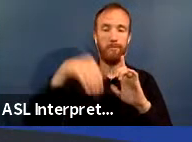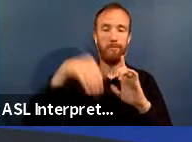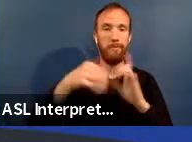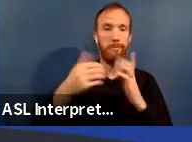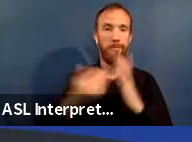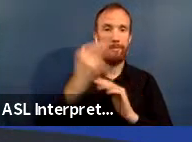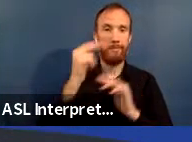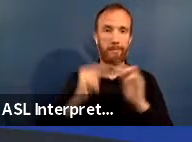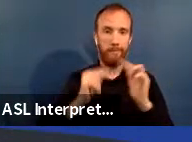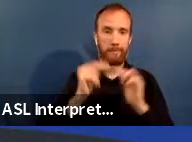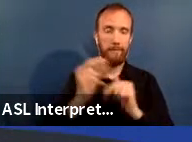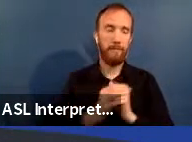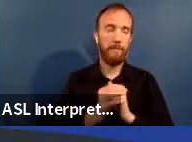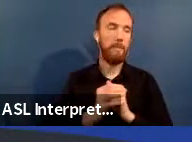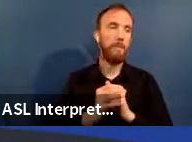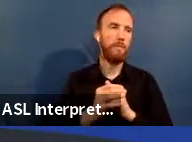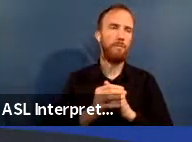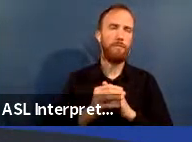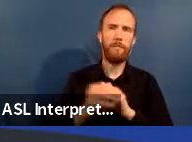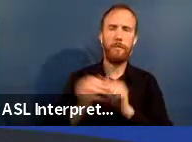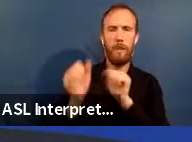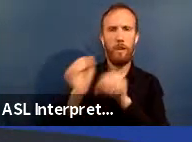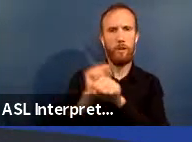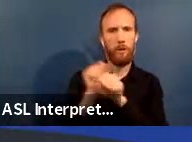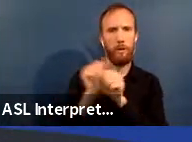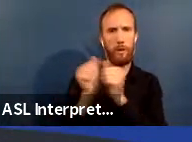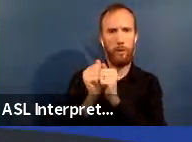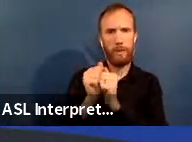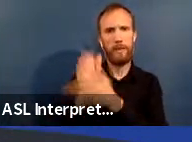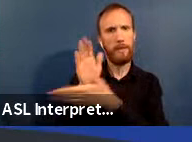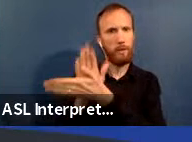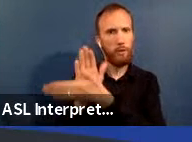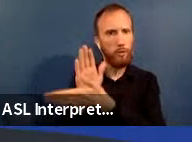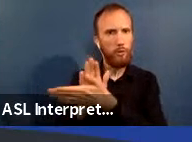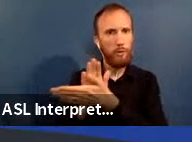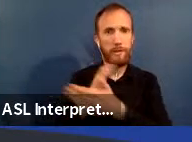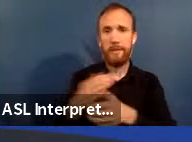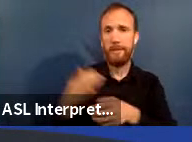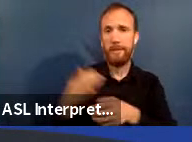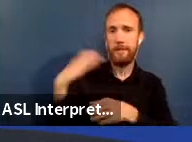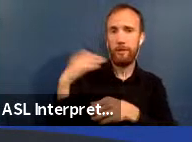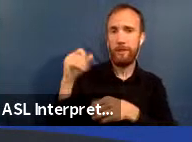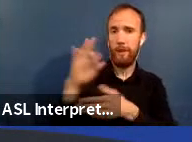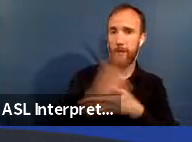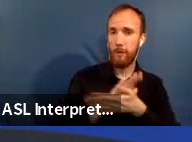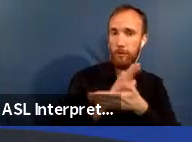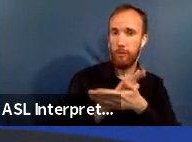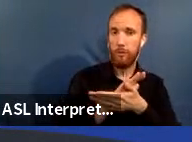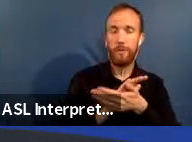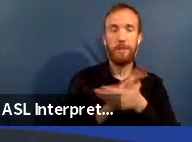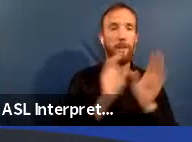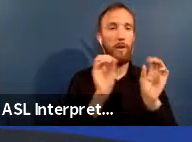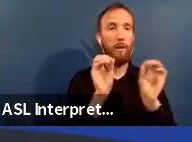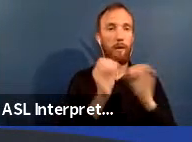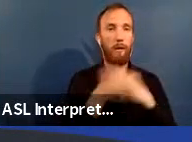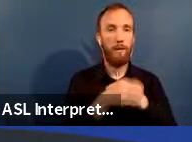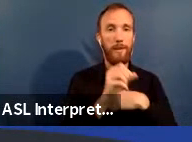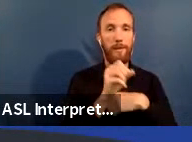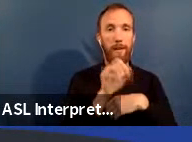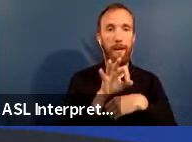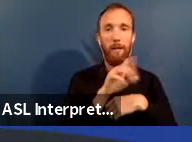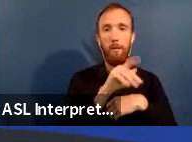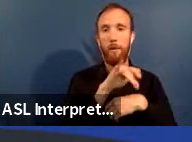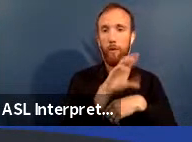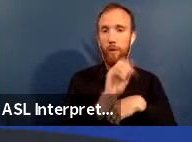coordination with schools, chief of schools, and the Office of Portfolio, our proposed strategy would include